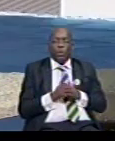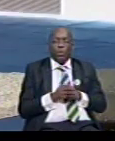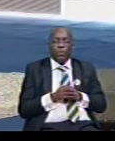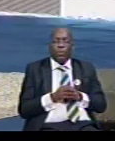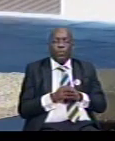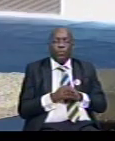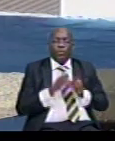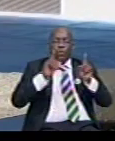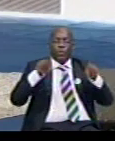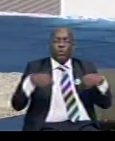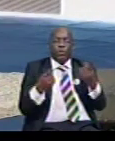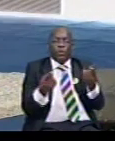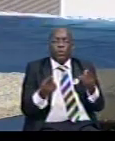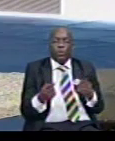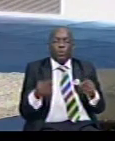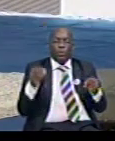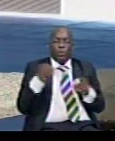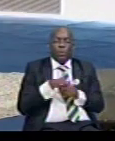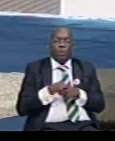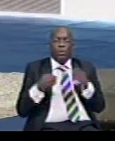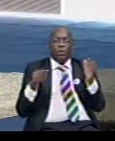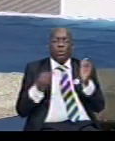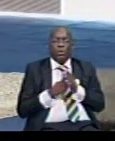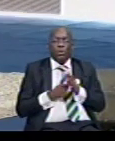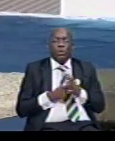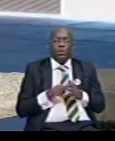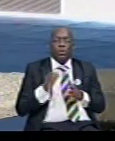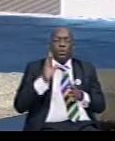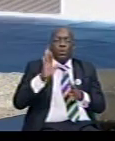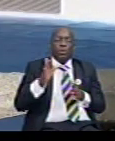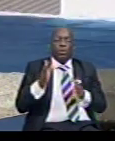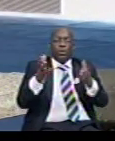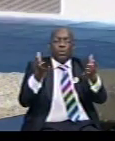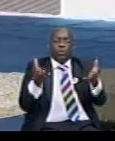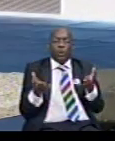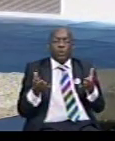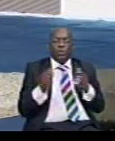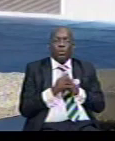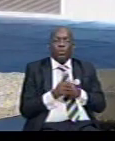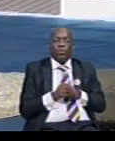Go in this thy passion.